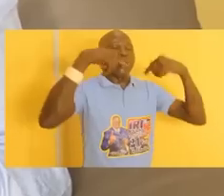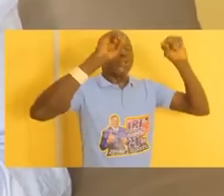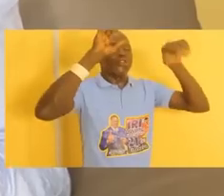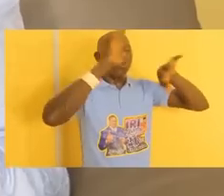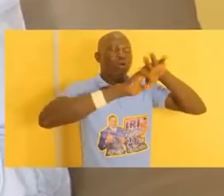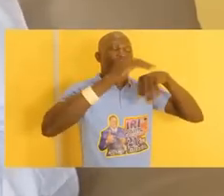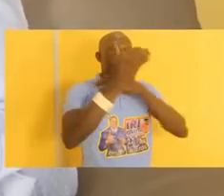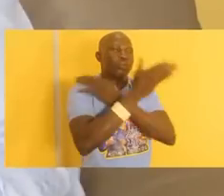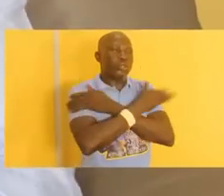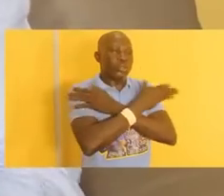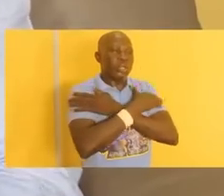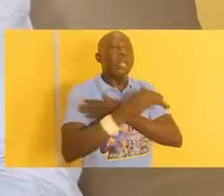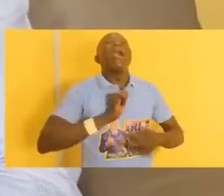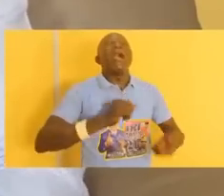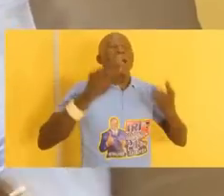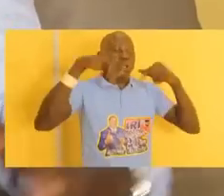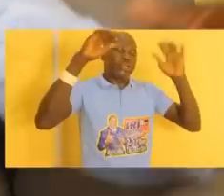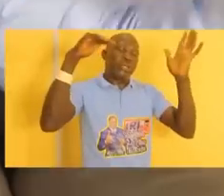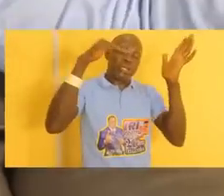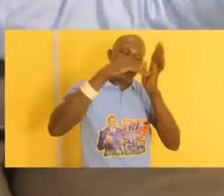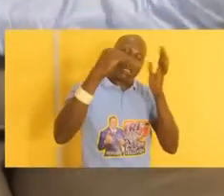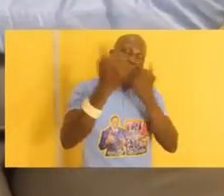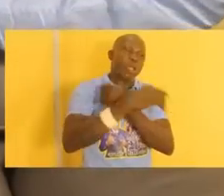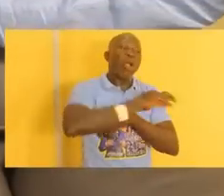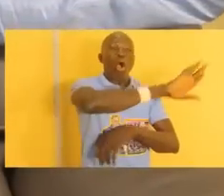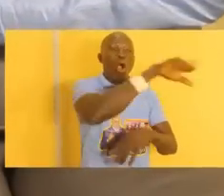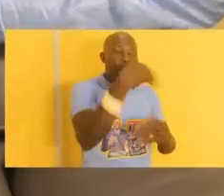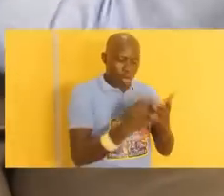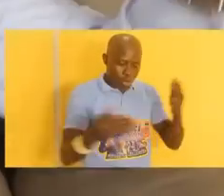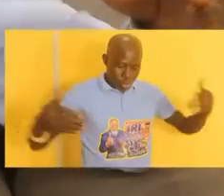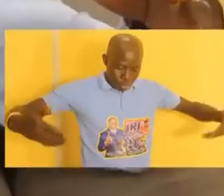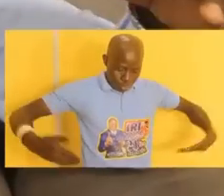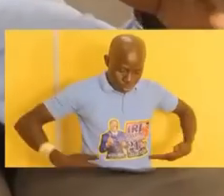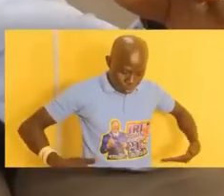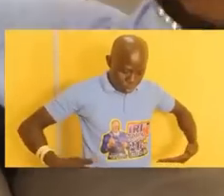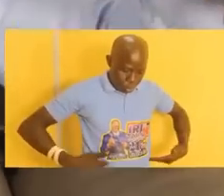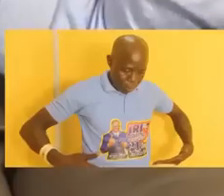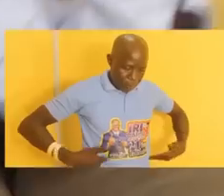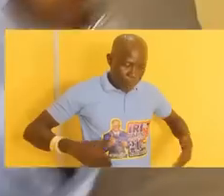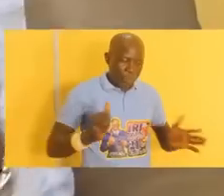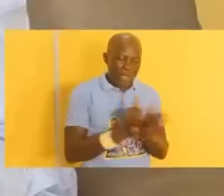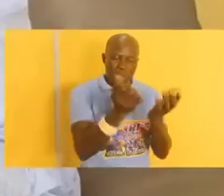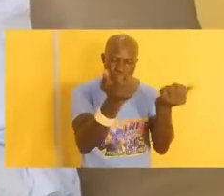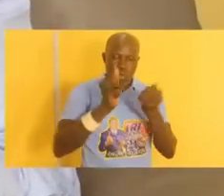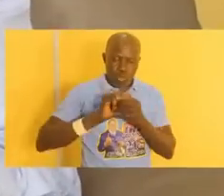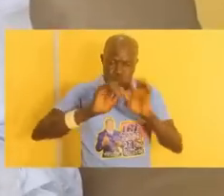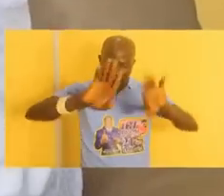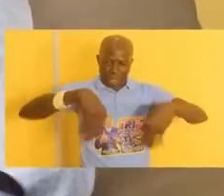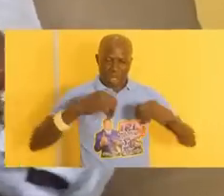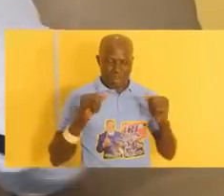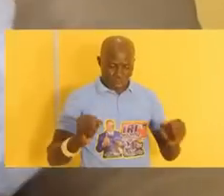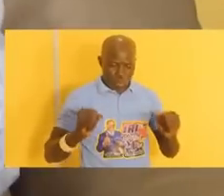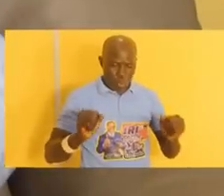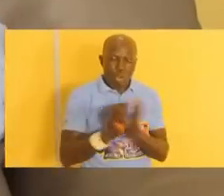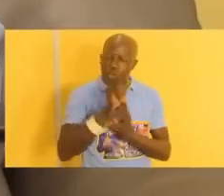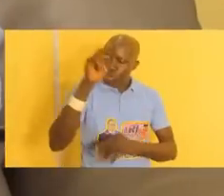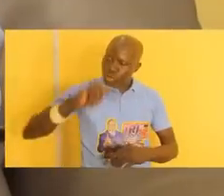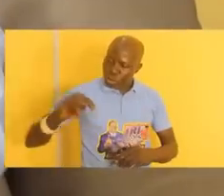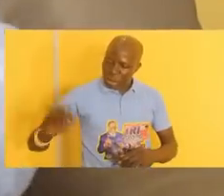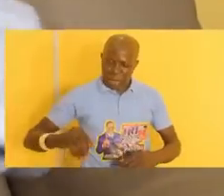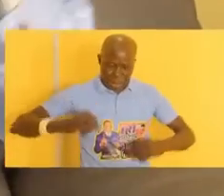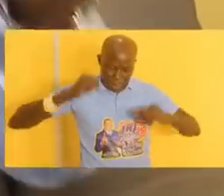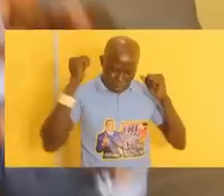I announce on Sunday. Mo don kede lowo bayi. I am still announcing. Gbogbo eyin odo patapata. All the youth. That want to empower. You need this power